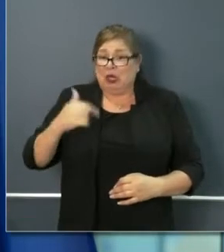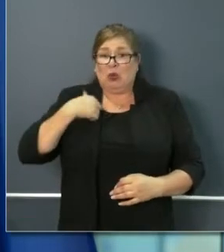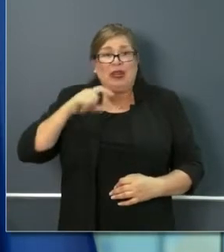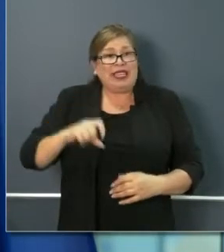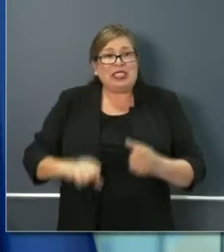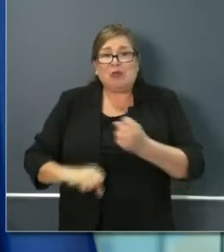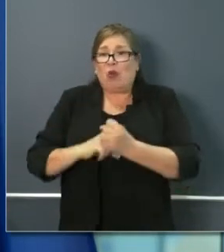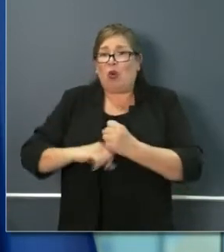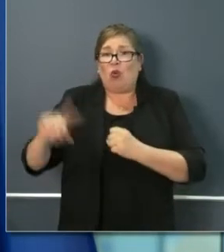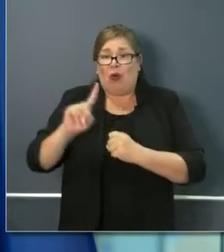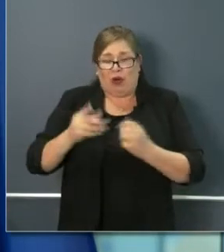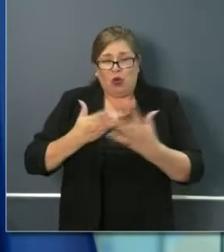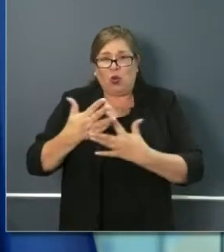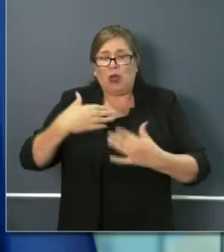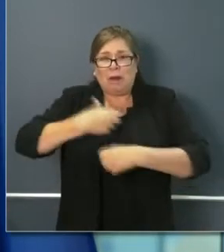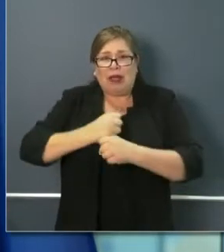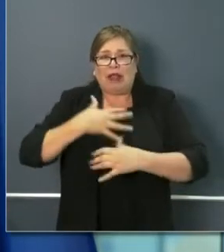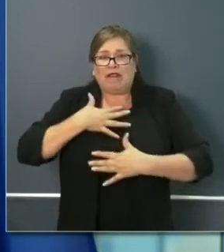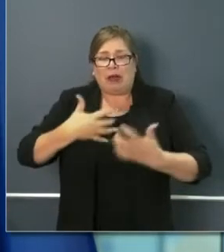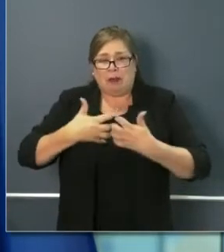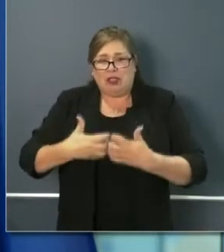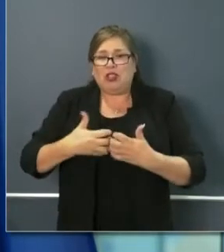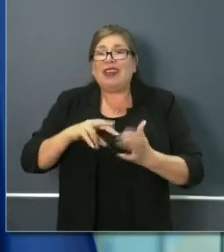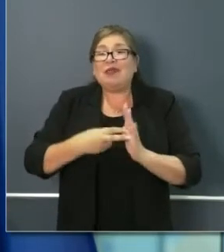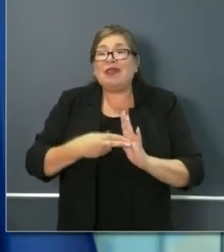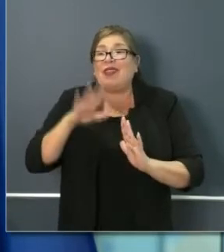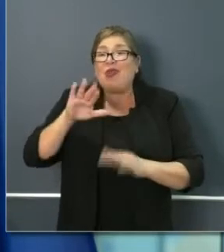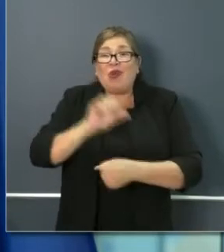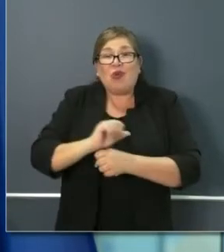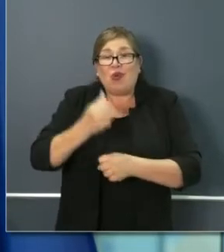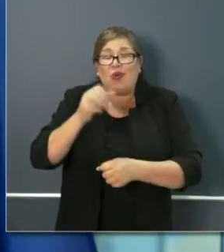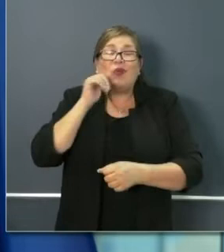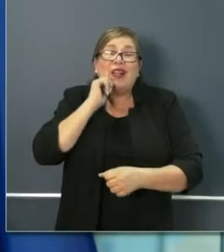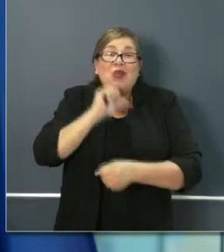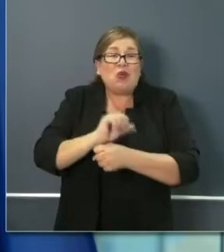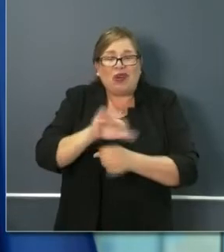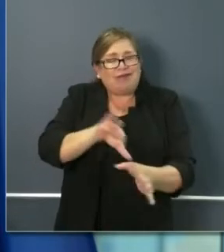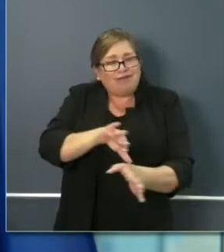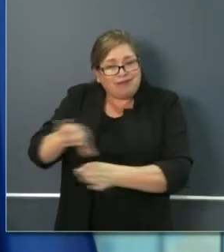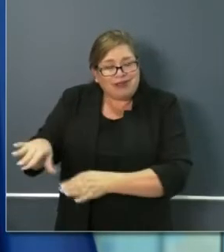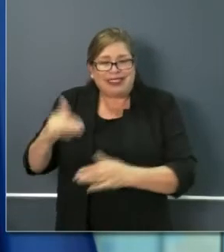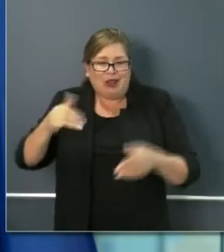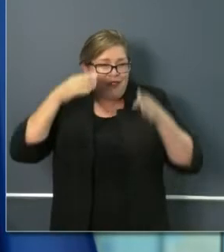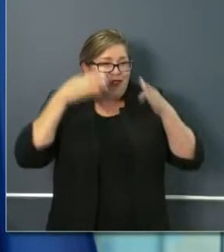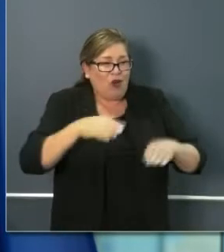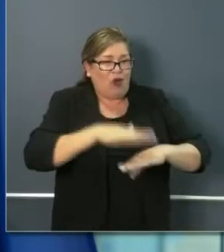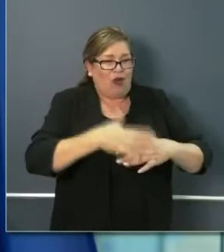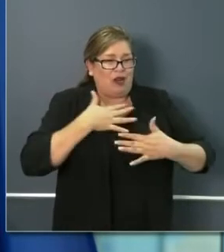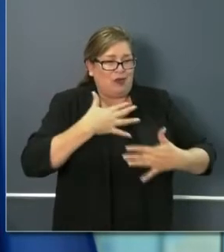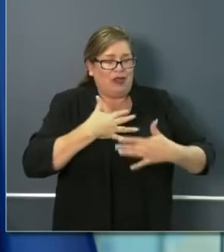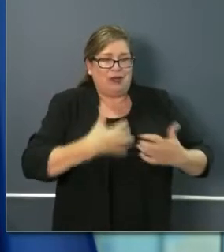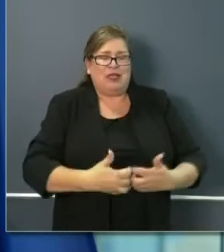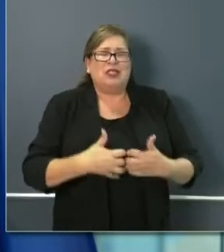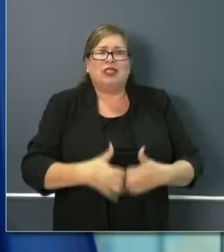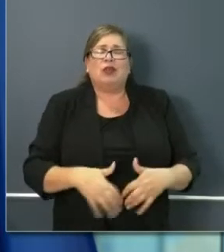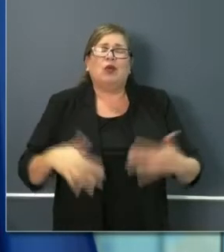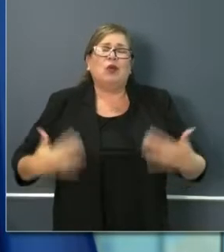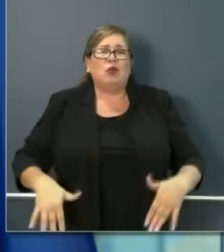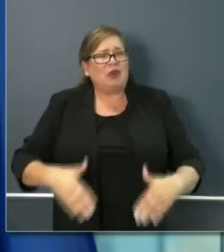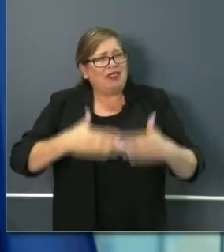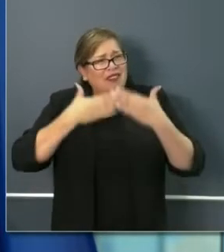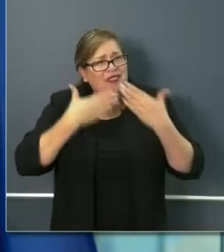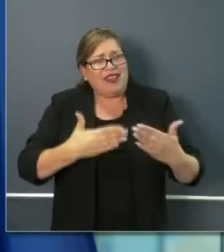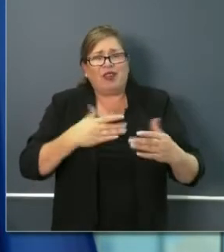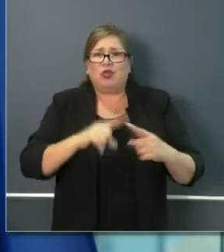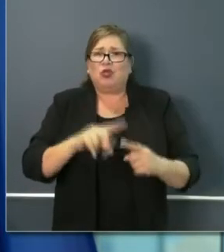and that's through the ventilator side of the procurement. And so thank you to Virgin Orbit. Thank you to